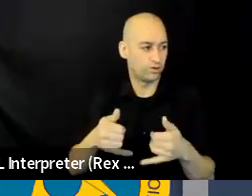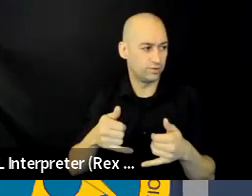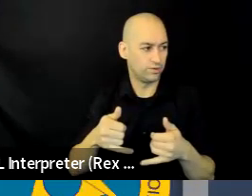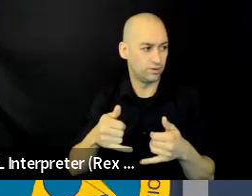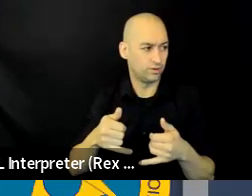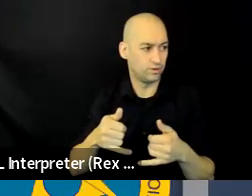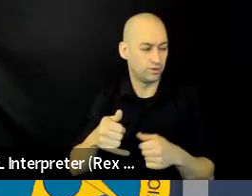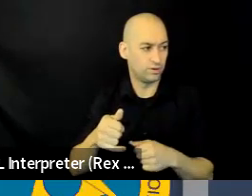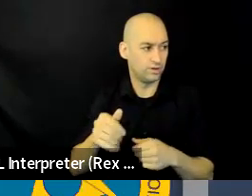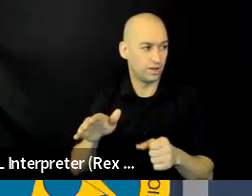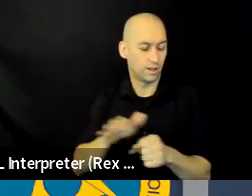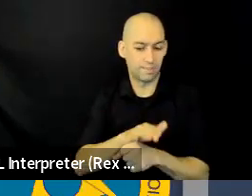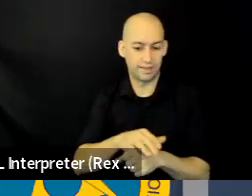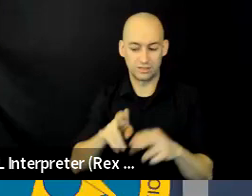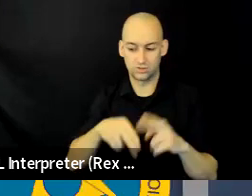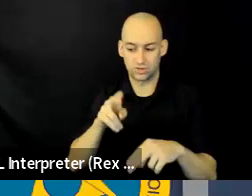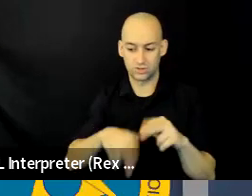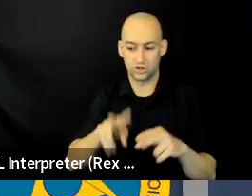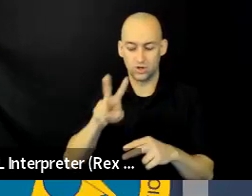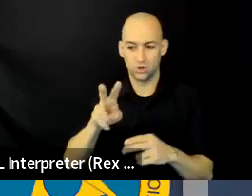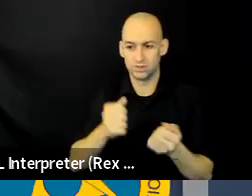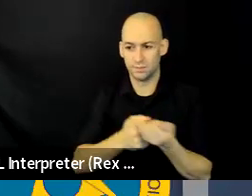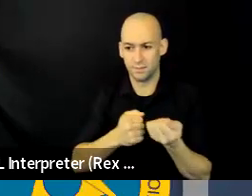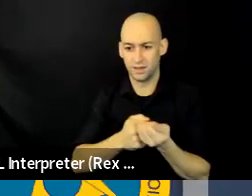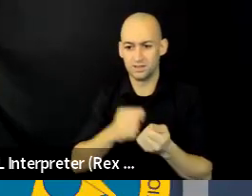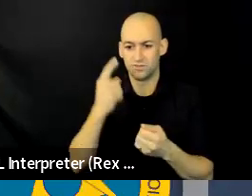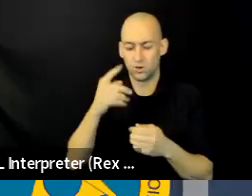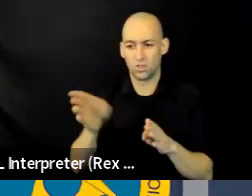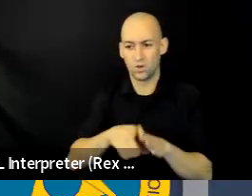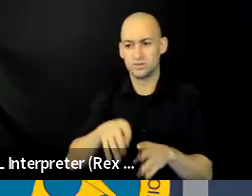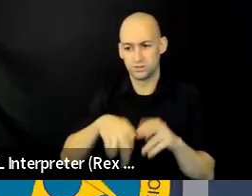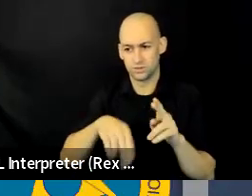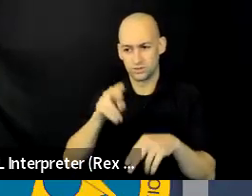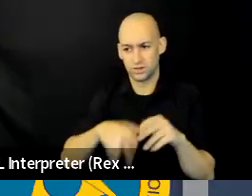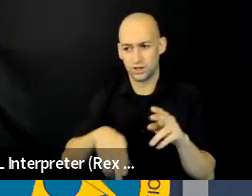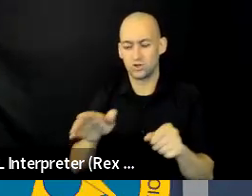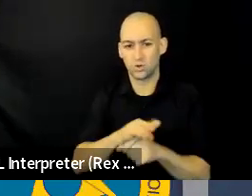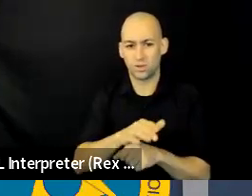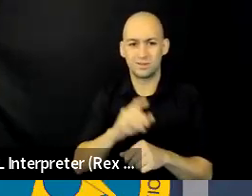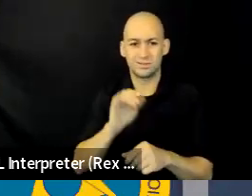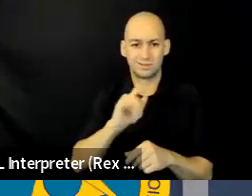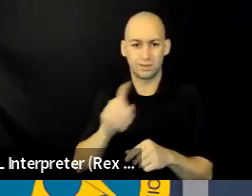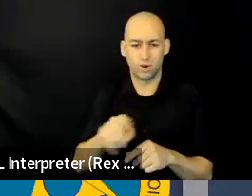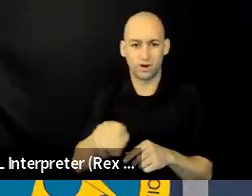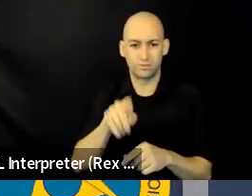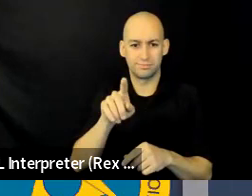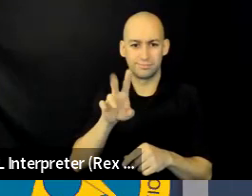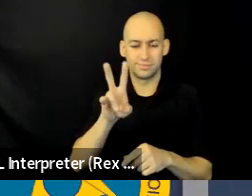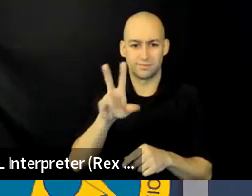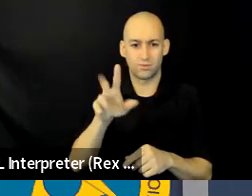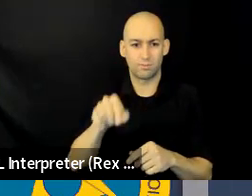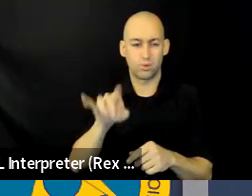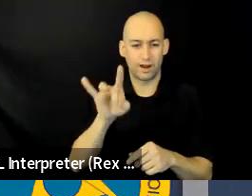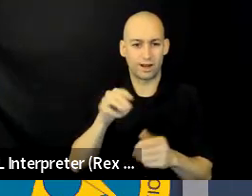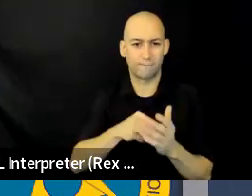complete construction, and 2 supplementals to close out construction. These total somewhere around $73.8